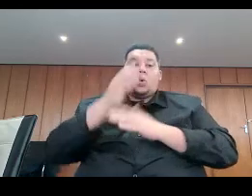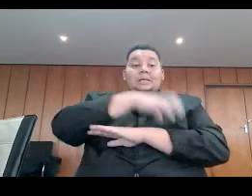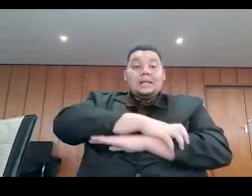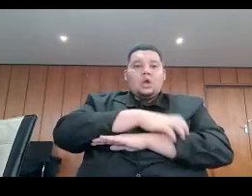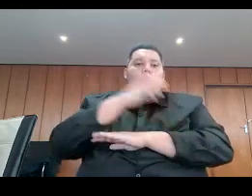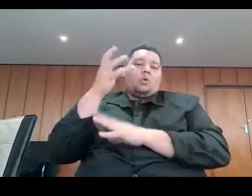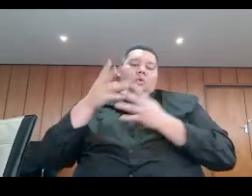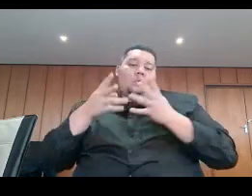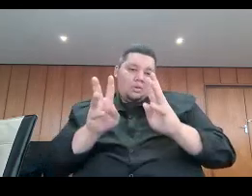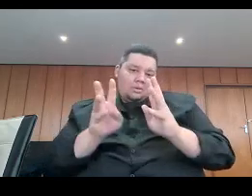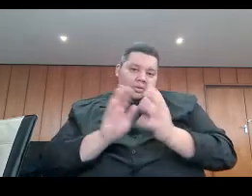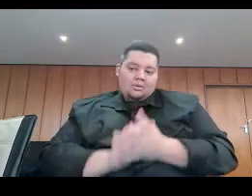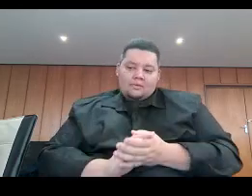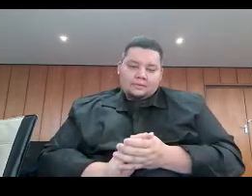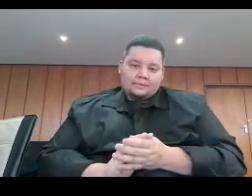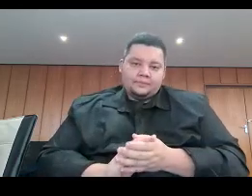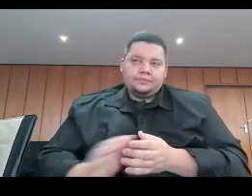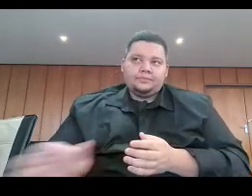decolonial lens.